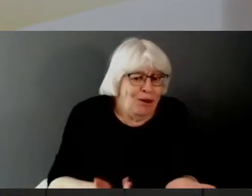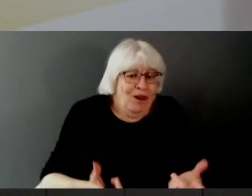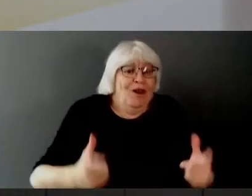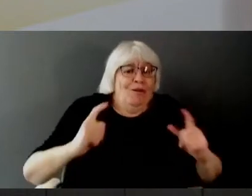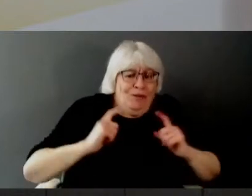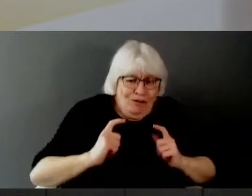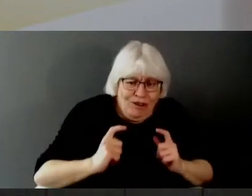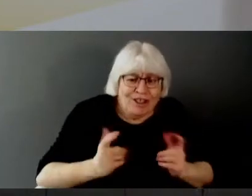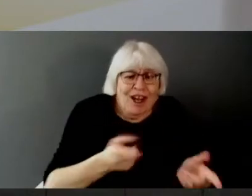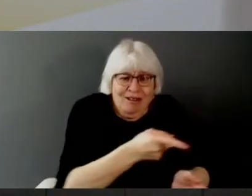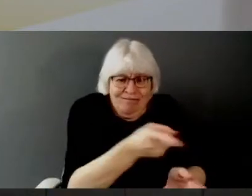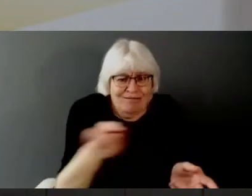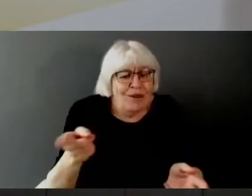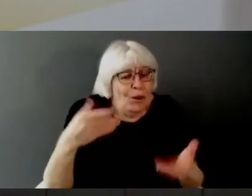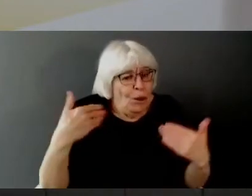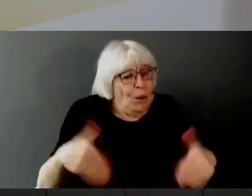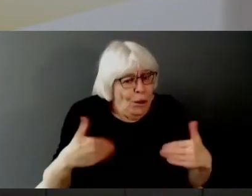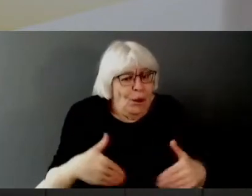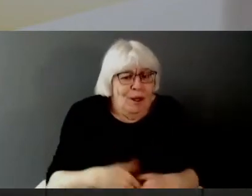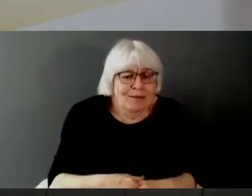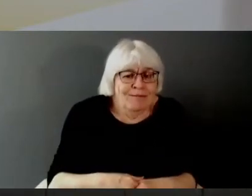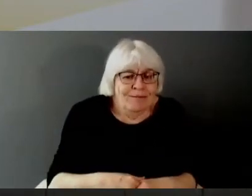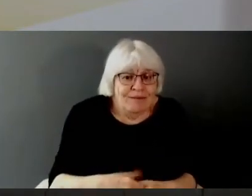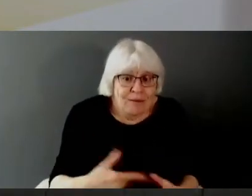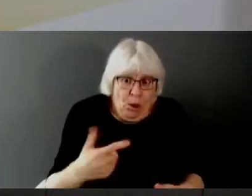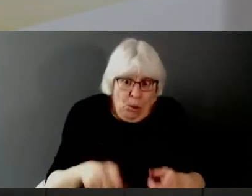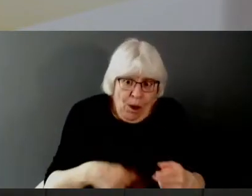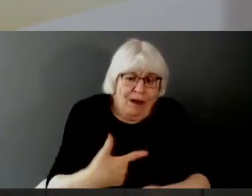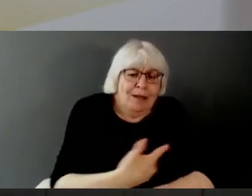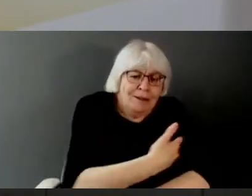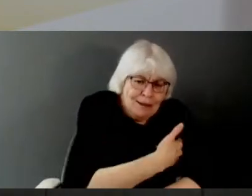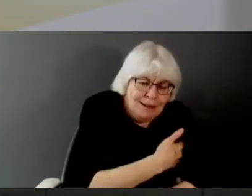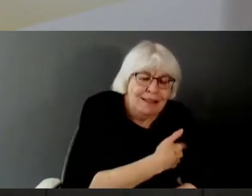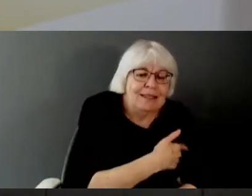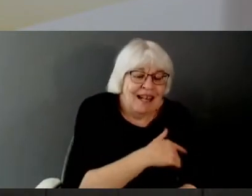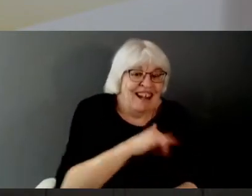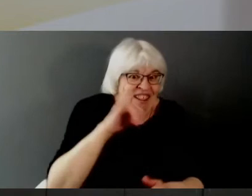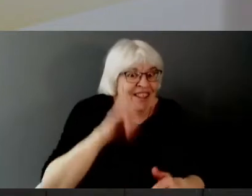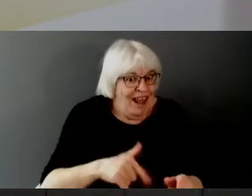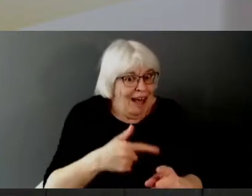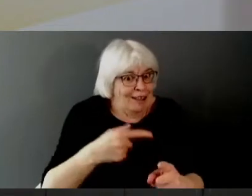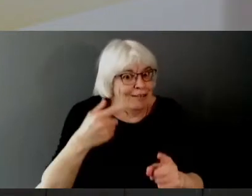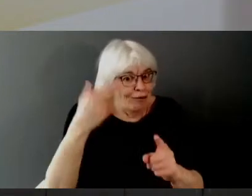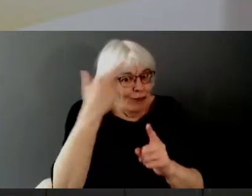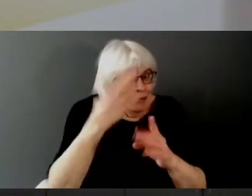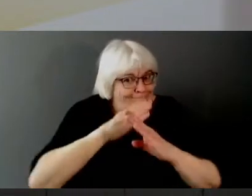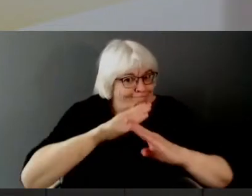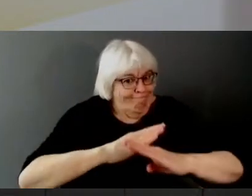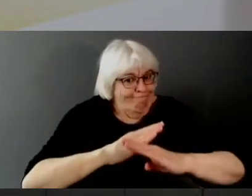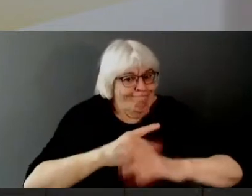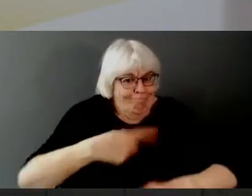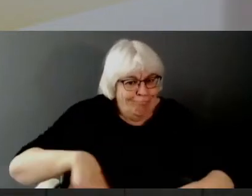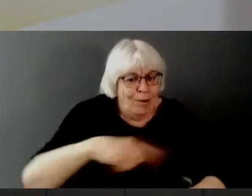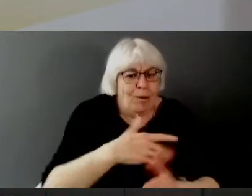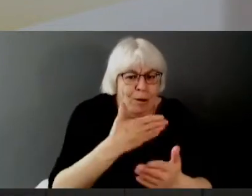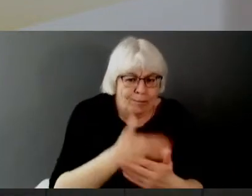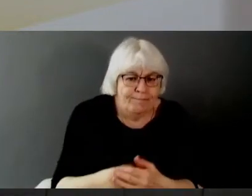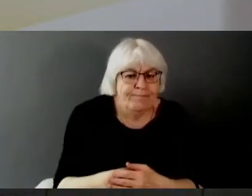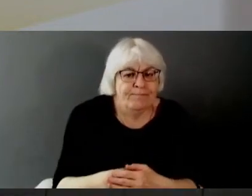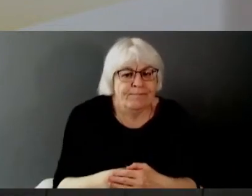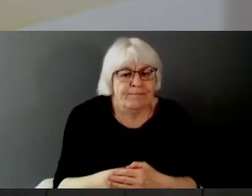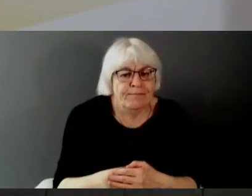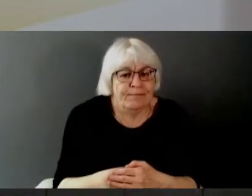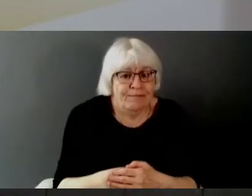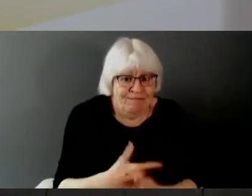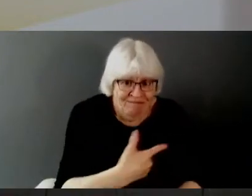COVID-19. As soon as everyone in the long-term care and community care sectors is immunized, our focus will turn to vaccinating